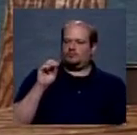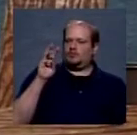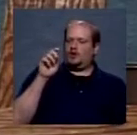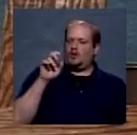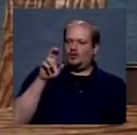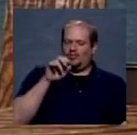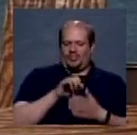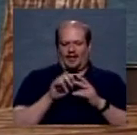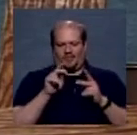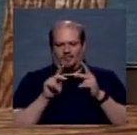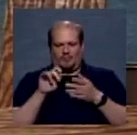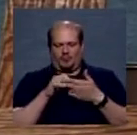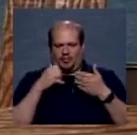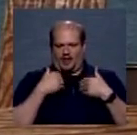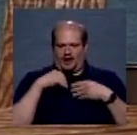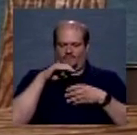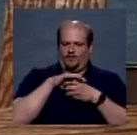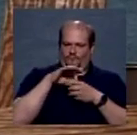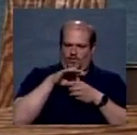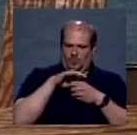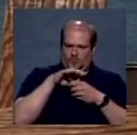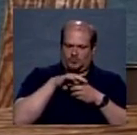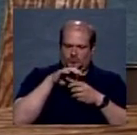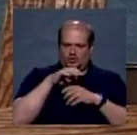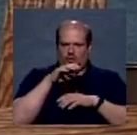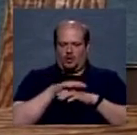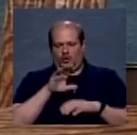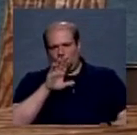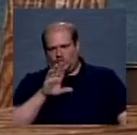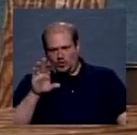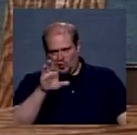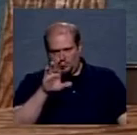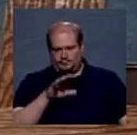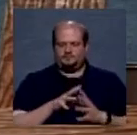the ones that you'll have to vote on you all.